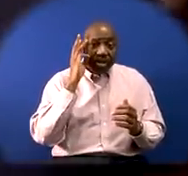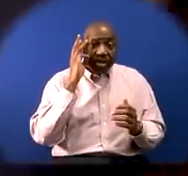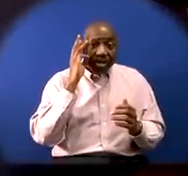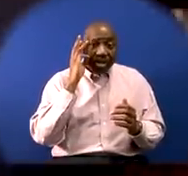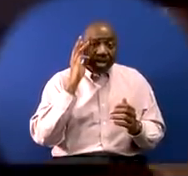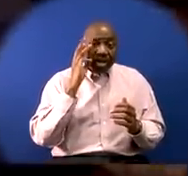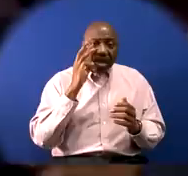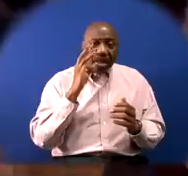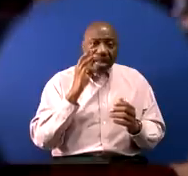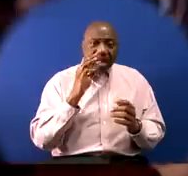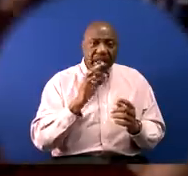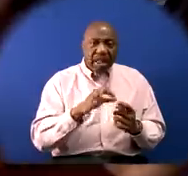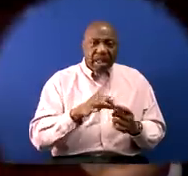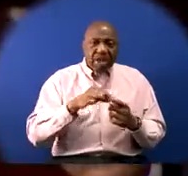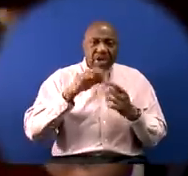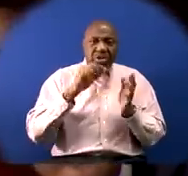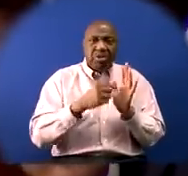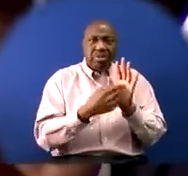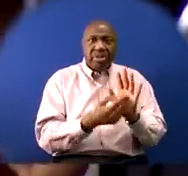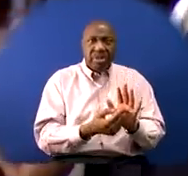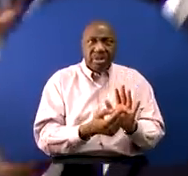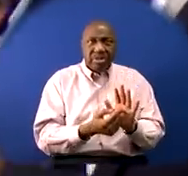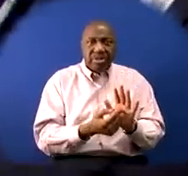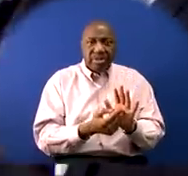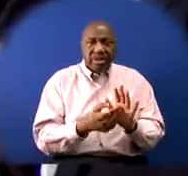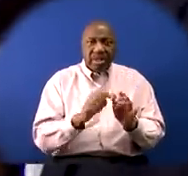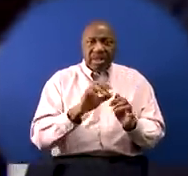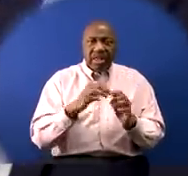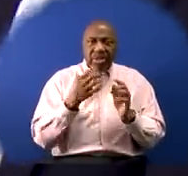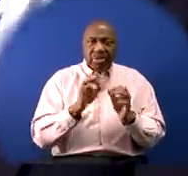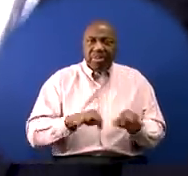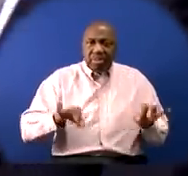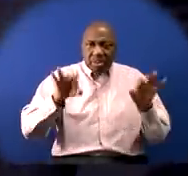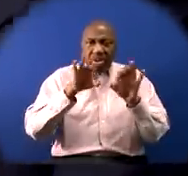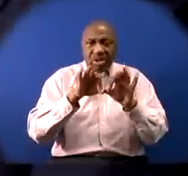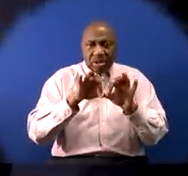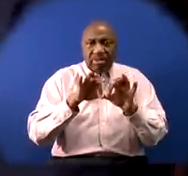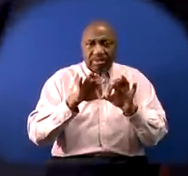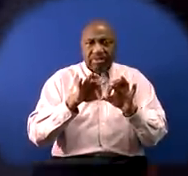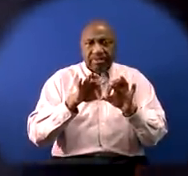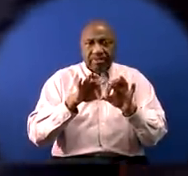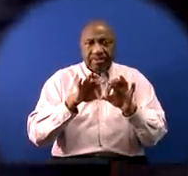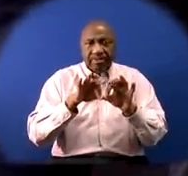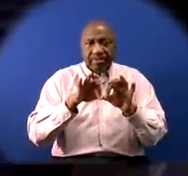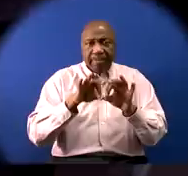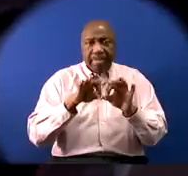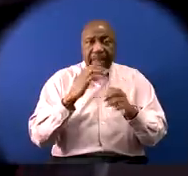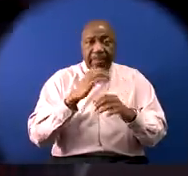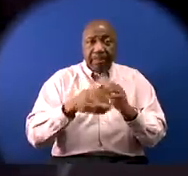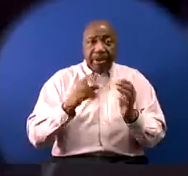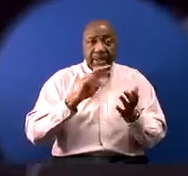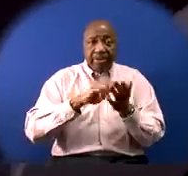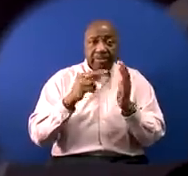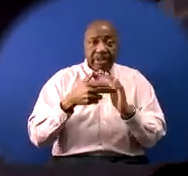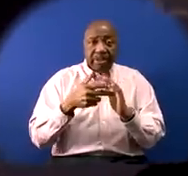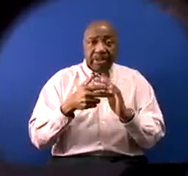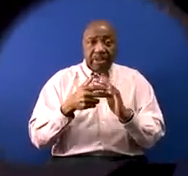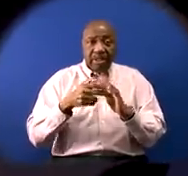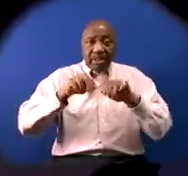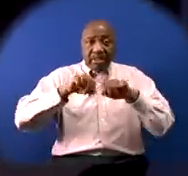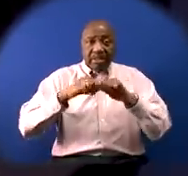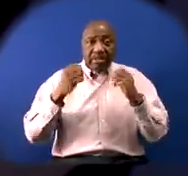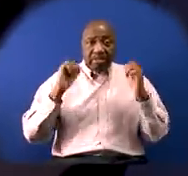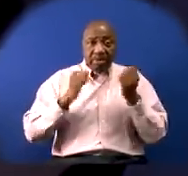to have a new representation, a new significance. The bread would now represent his broken body.